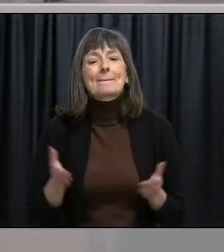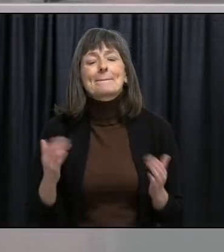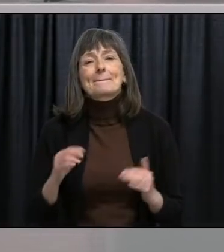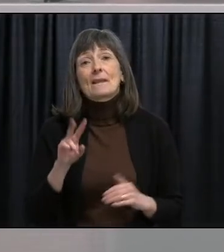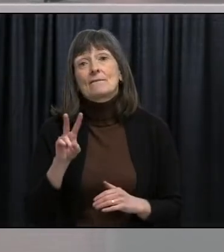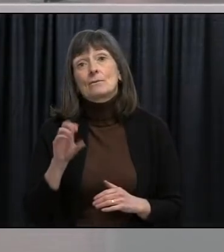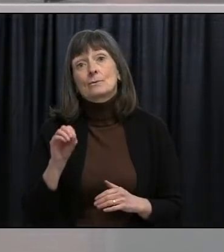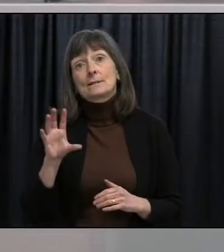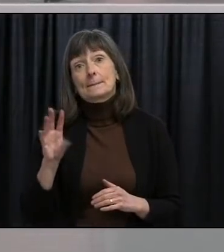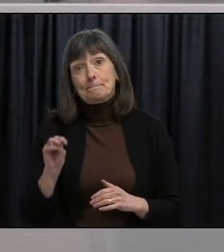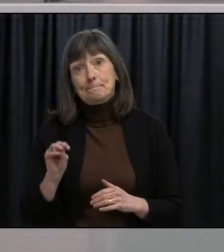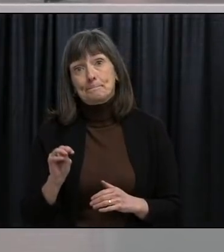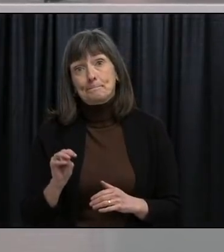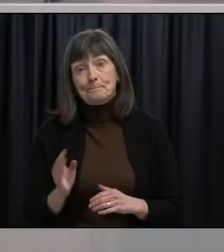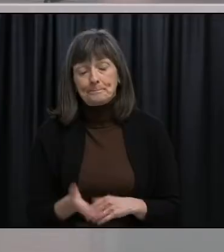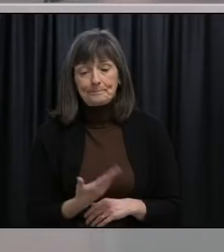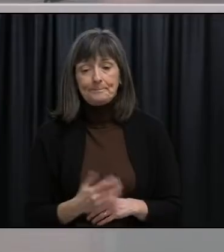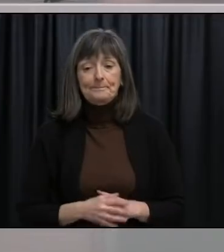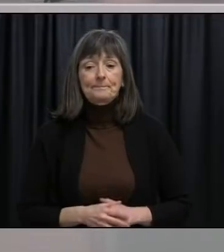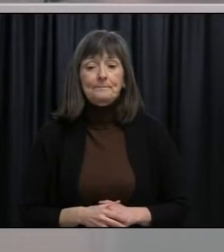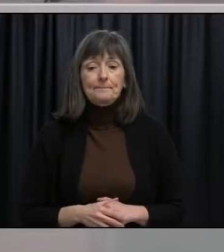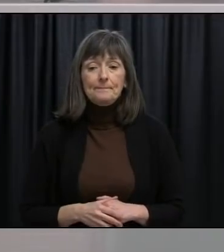with VOCM. Please go ahead.